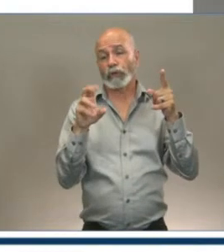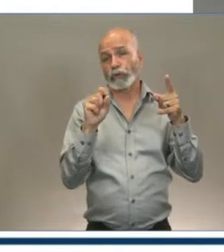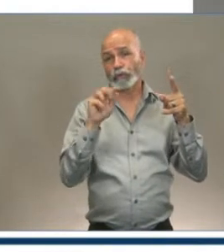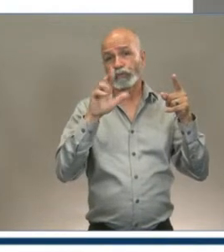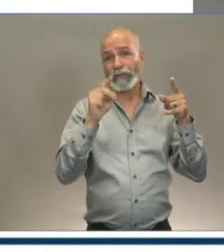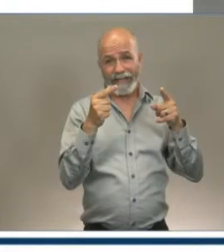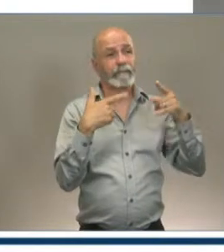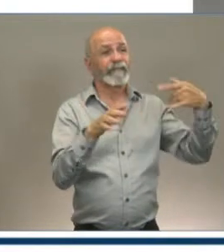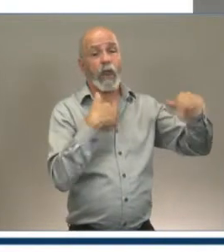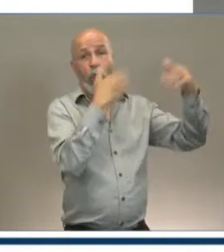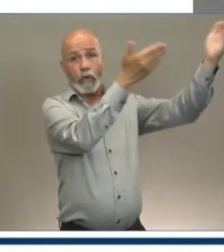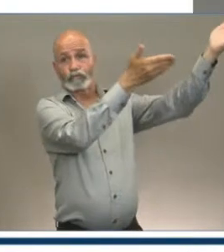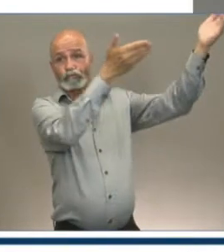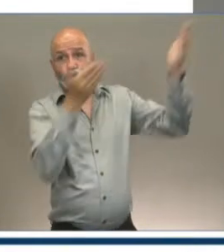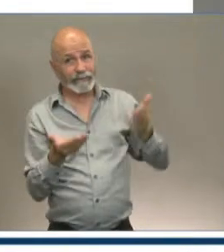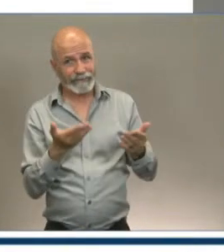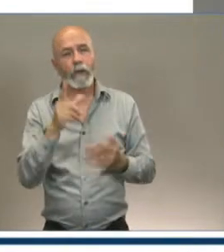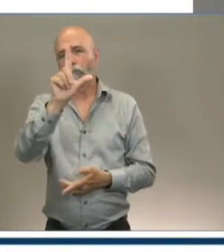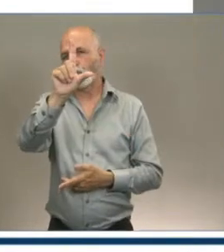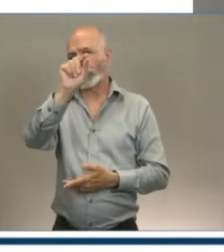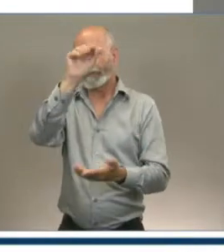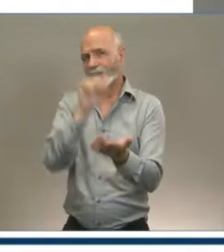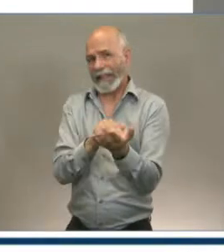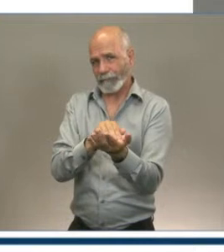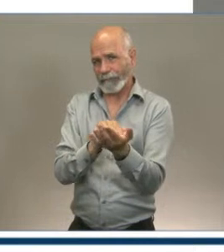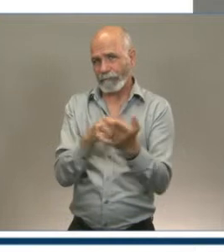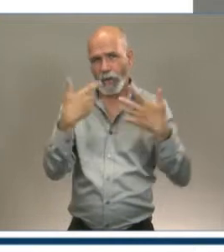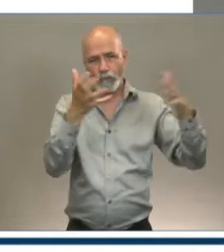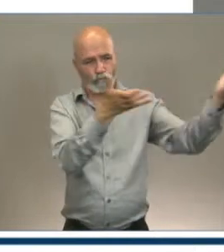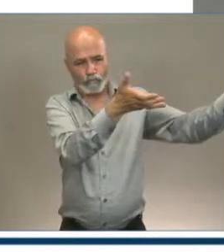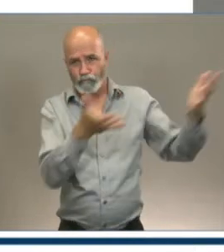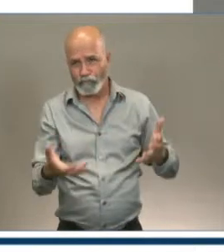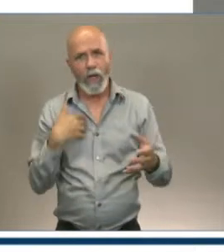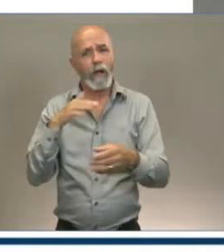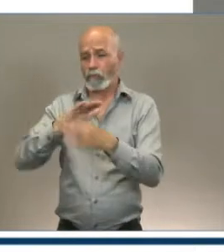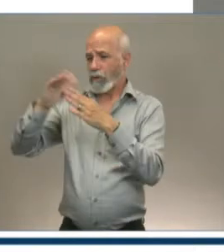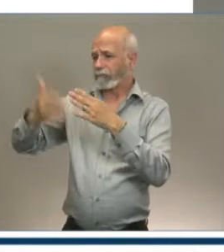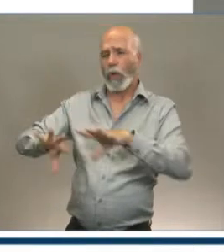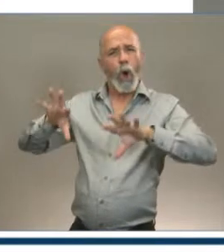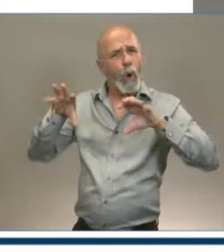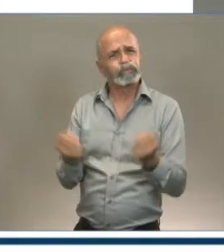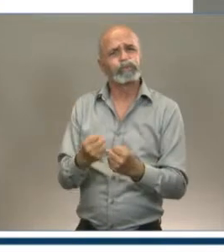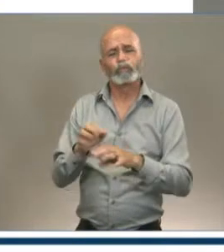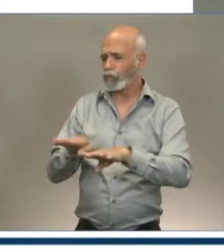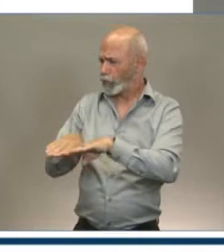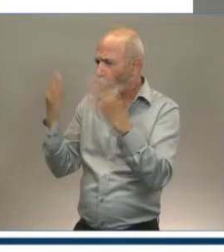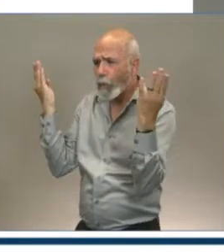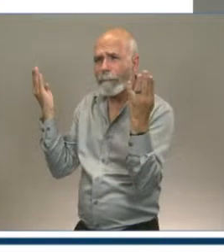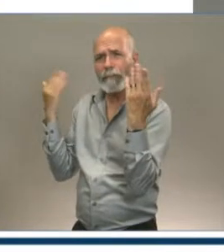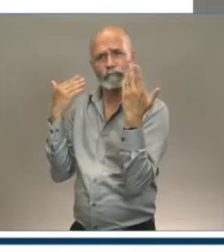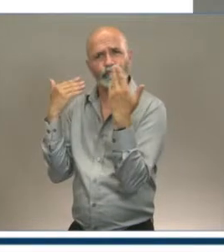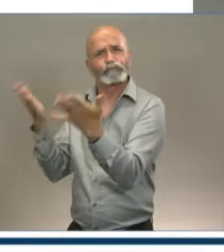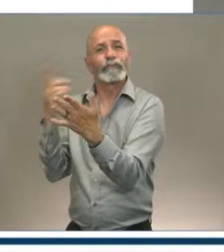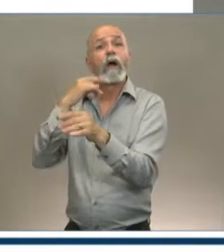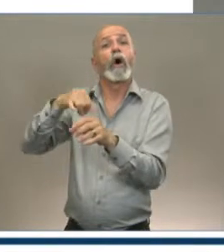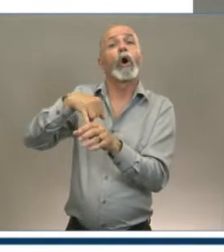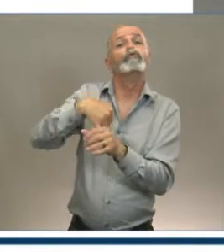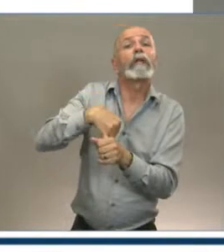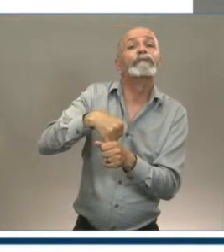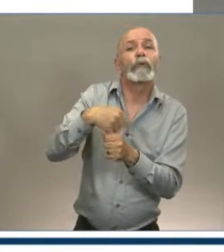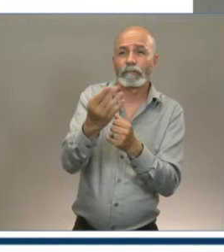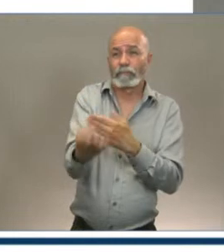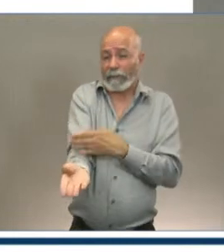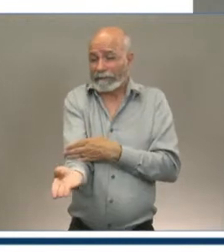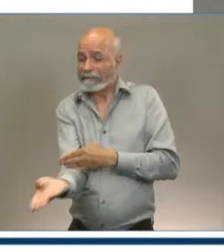today. So we already have weekend clinics. We have, especially through our pharmacies, we have extended hours throughout the day, early morning into the